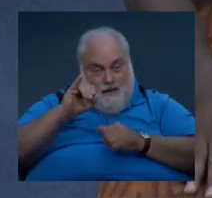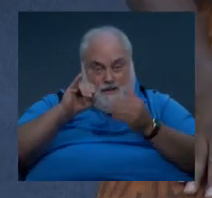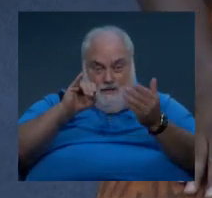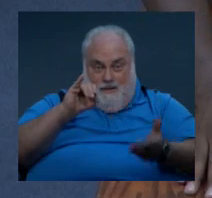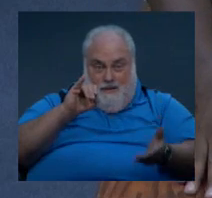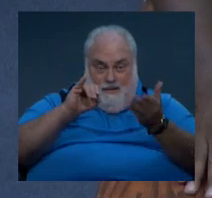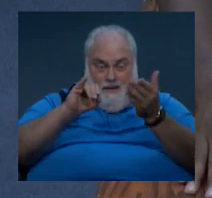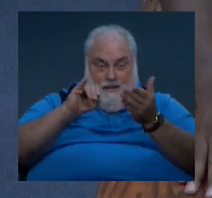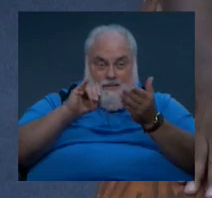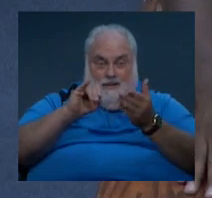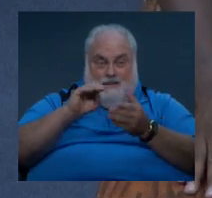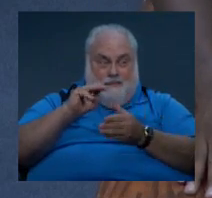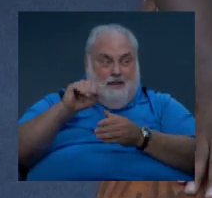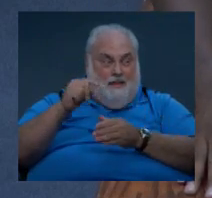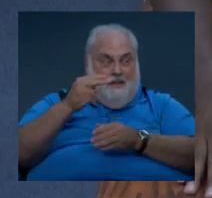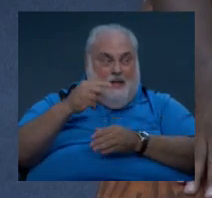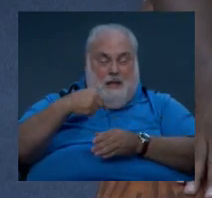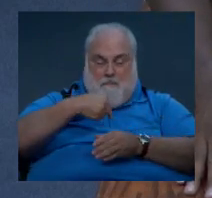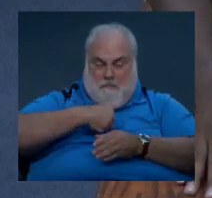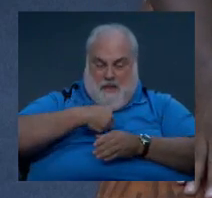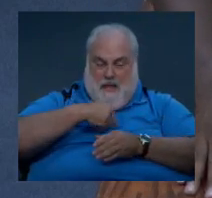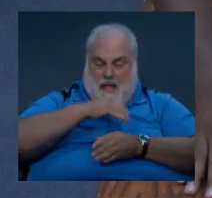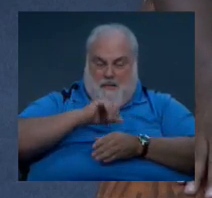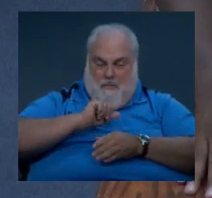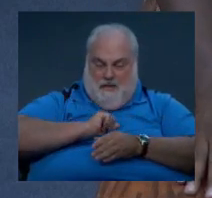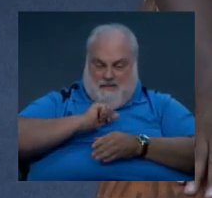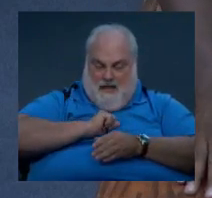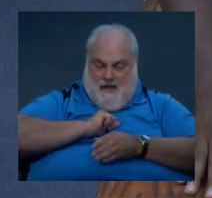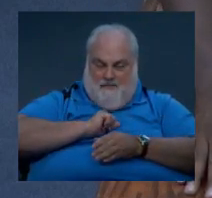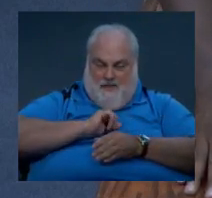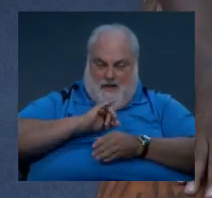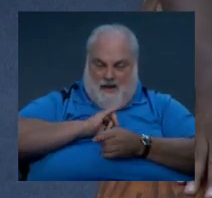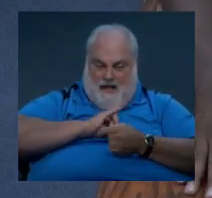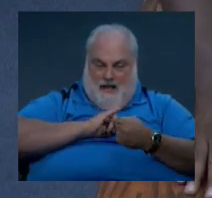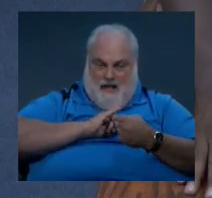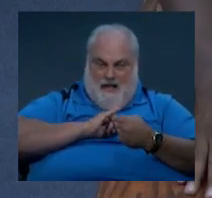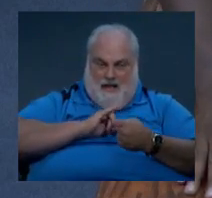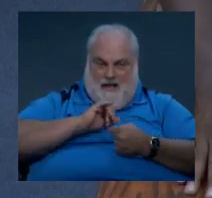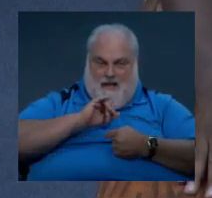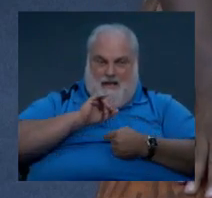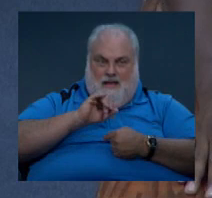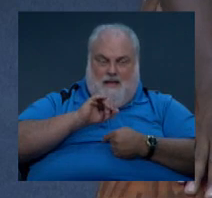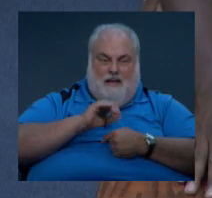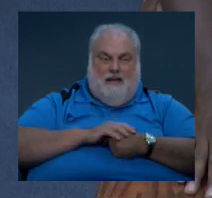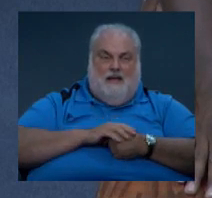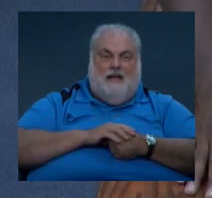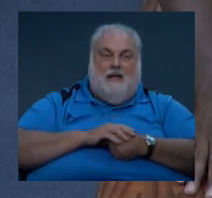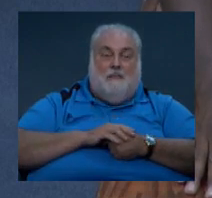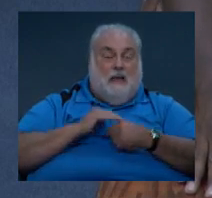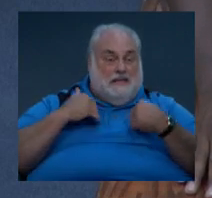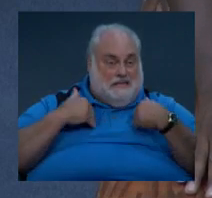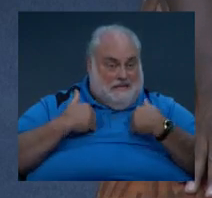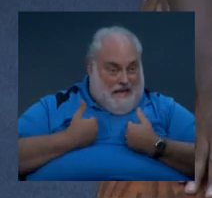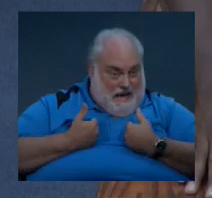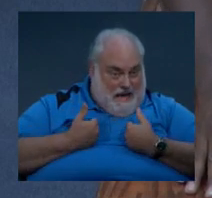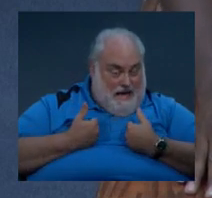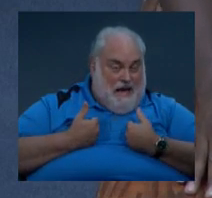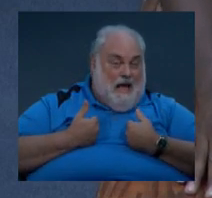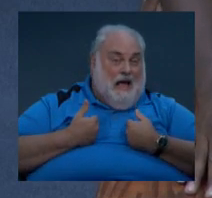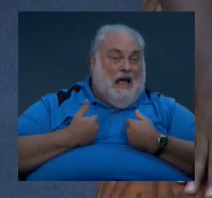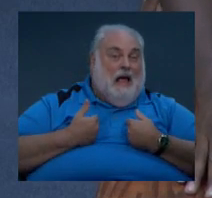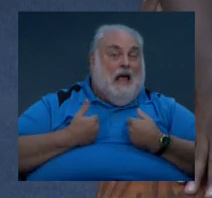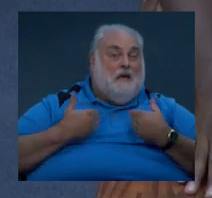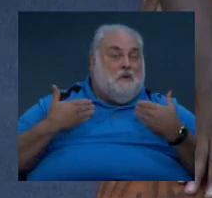Smiths. Me, myself, and I. That's what they're about. They may be tired, and that's why they may be going in